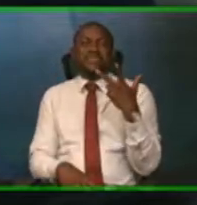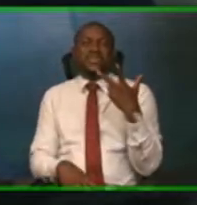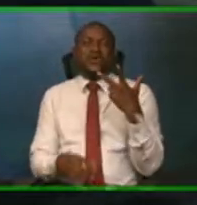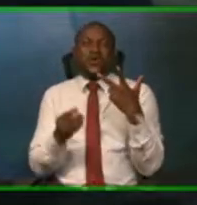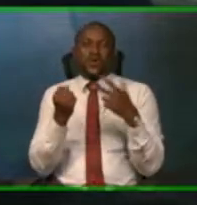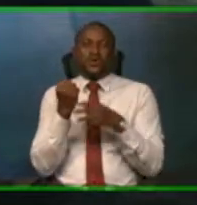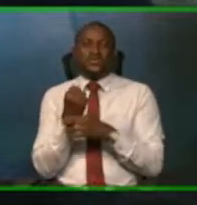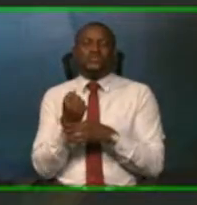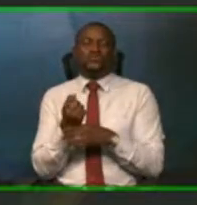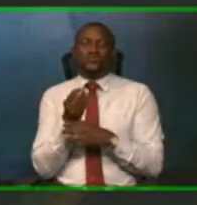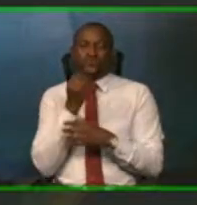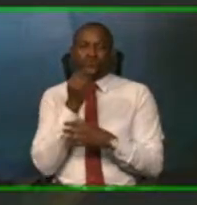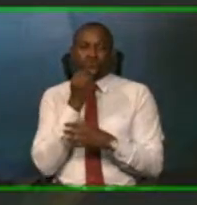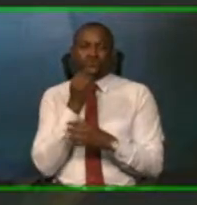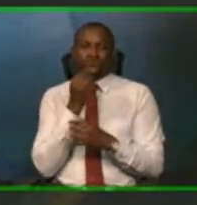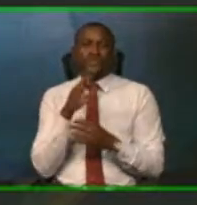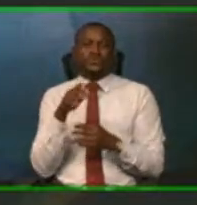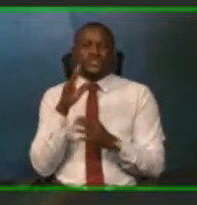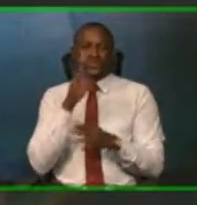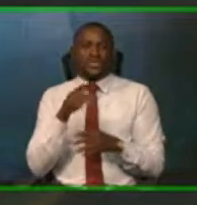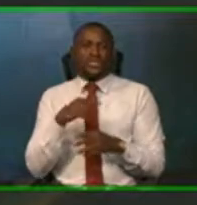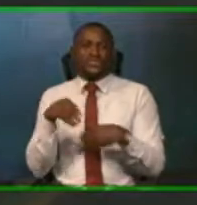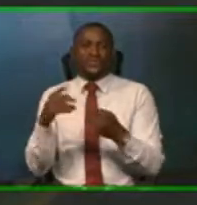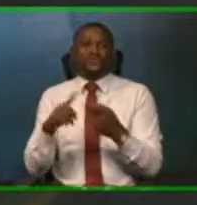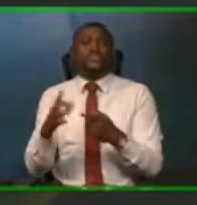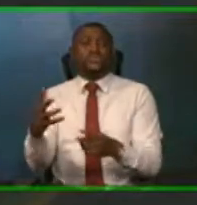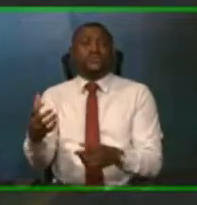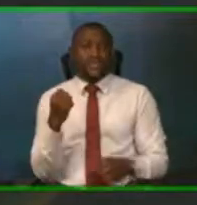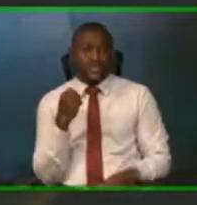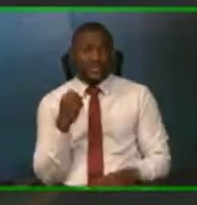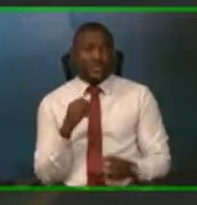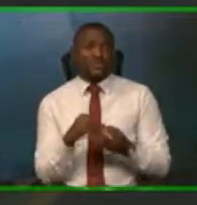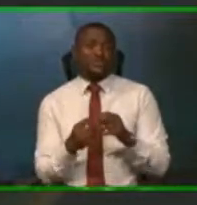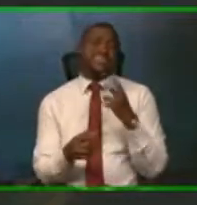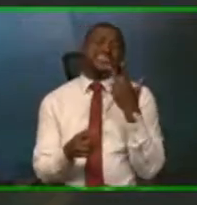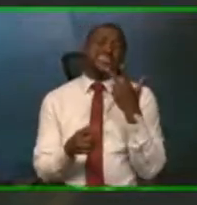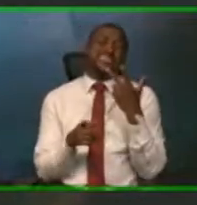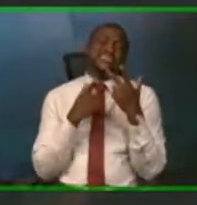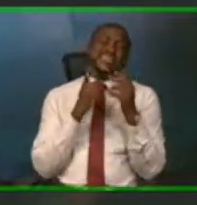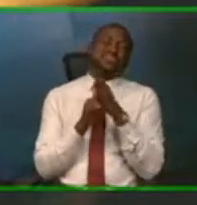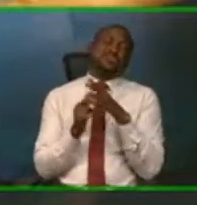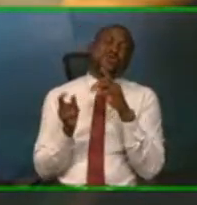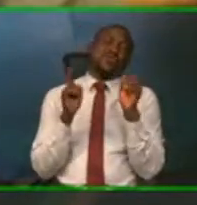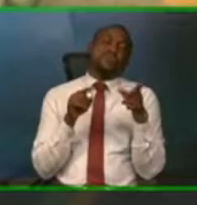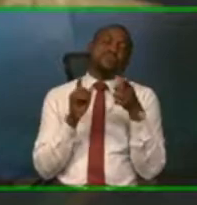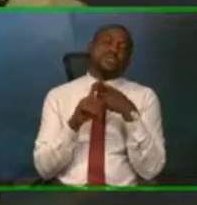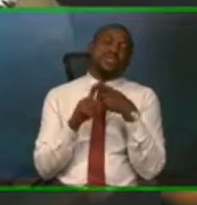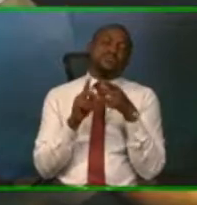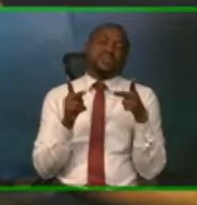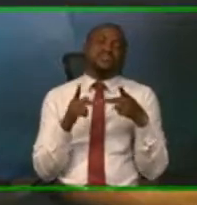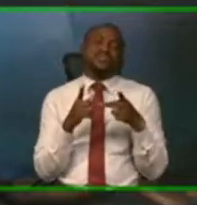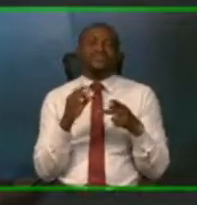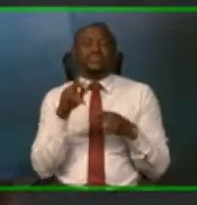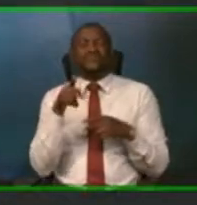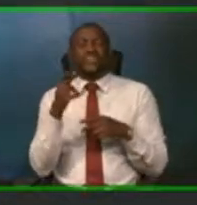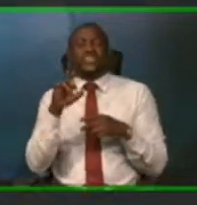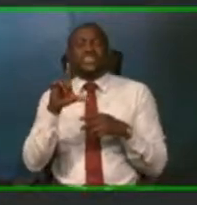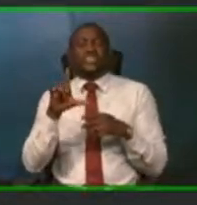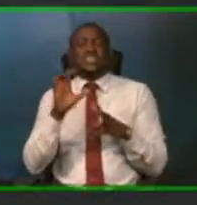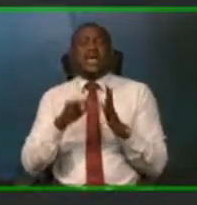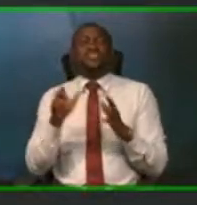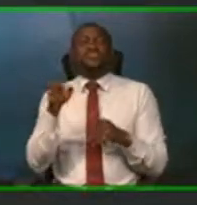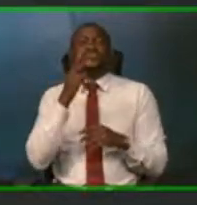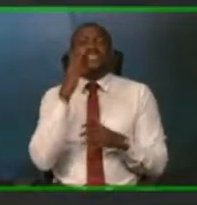of bread. They will salute you and give to you. And he says, receive. Then number three, you will come to the garrison of the Philistines. And you will see